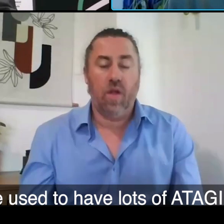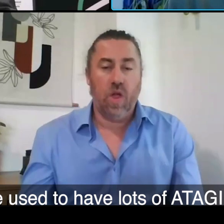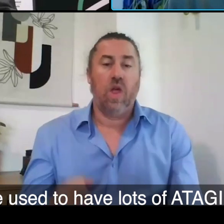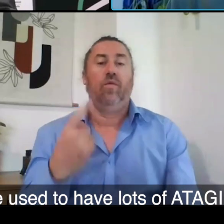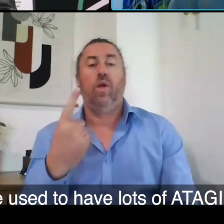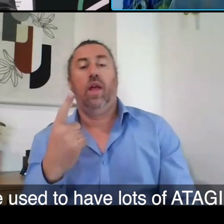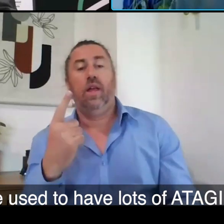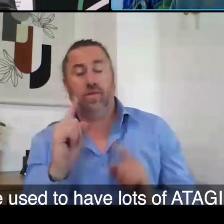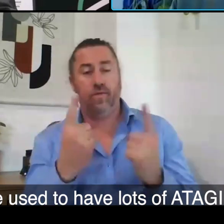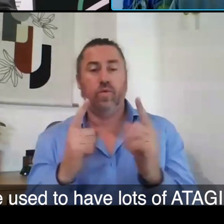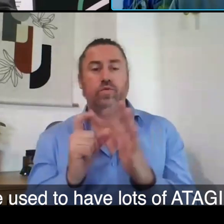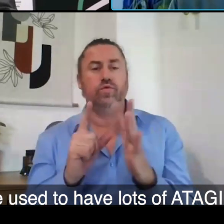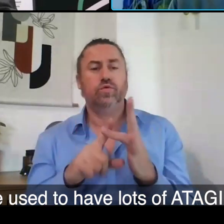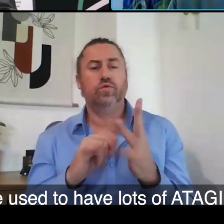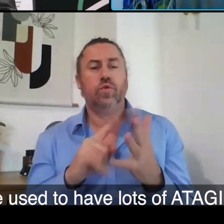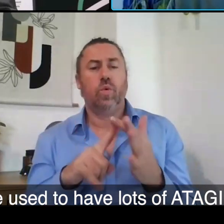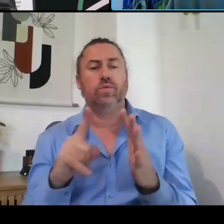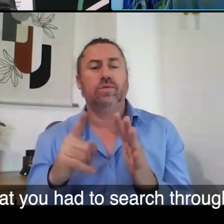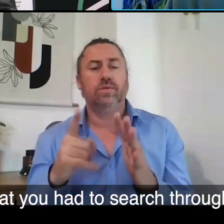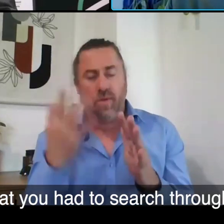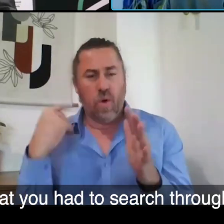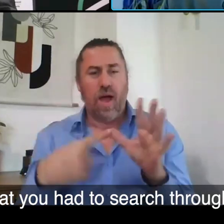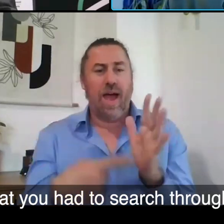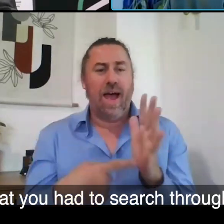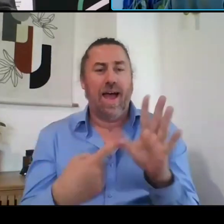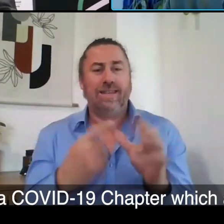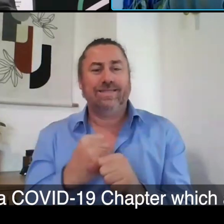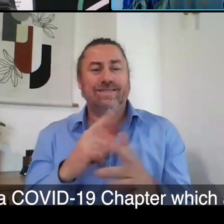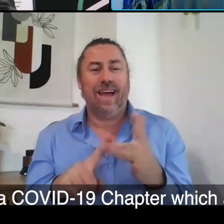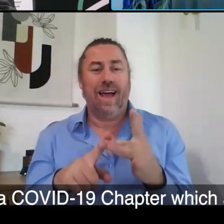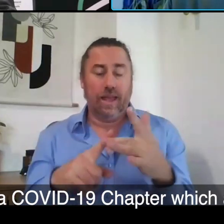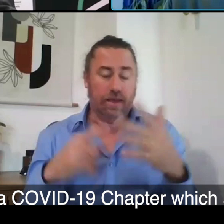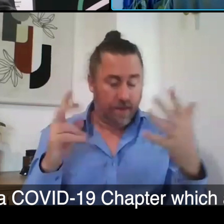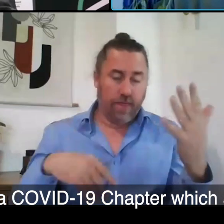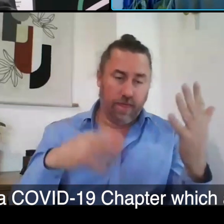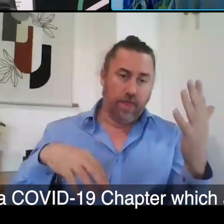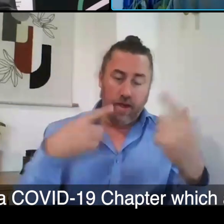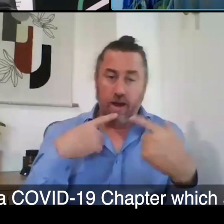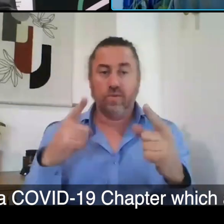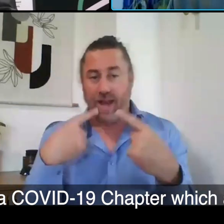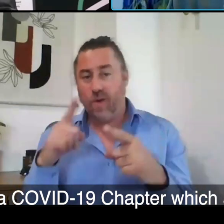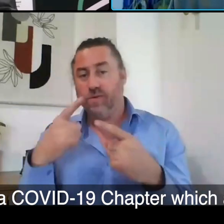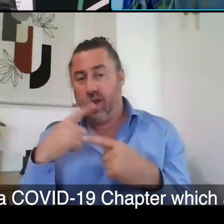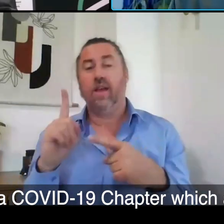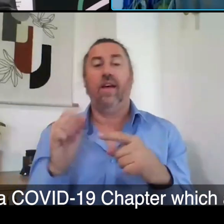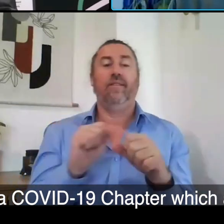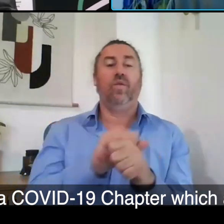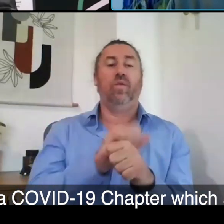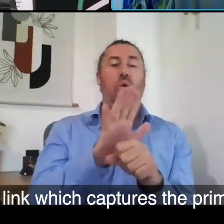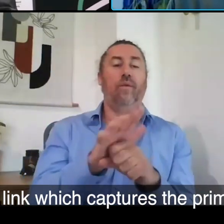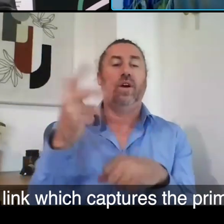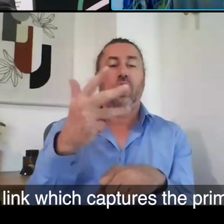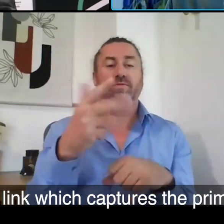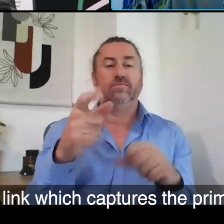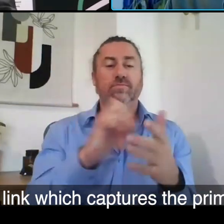dose. So again, we used to have lots of ATAGI statements that you had to search through. Now there is a COVID-19 chapter, which again, we